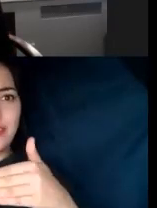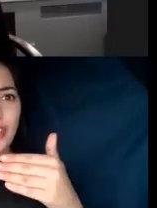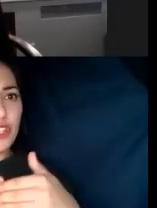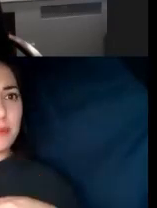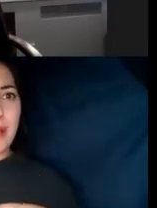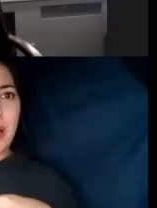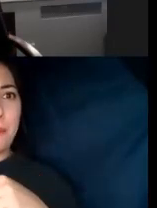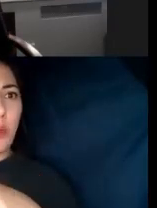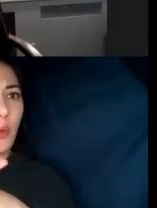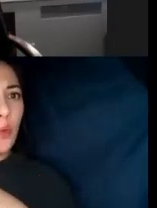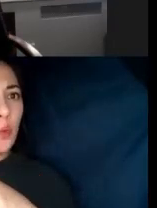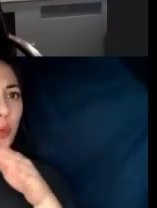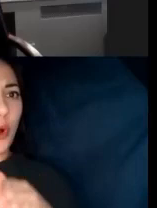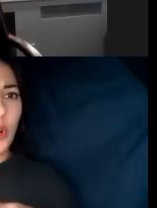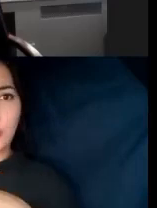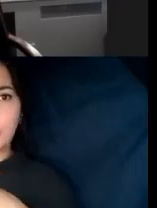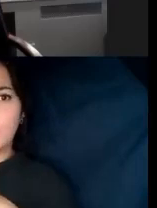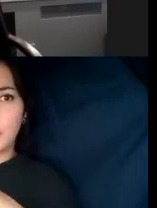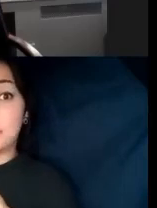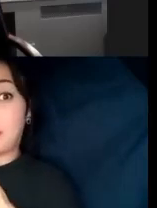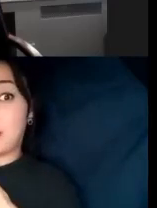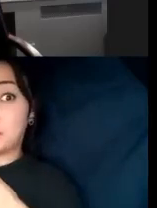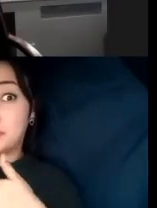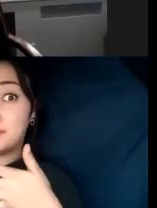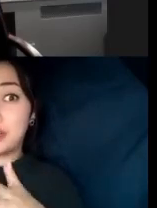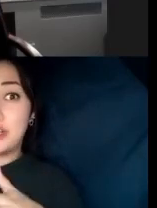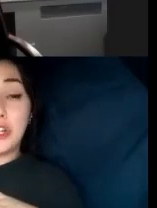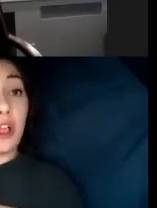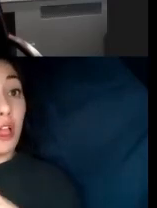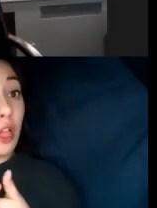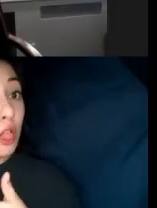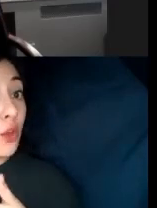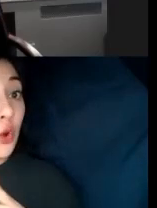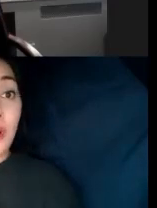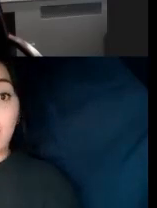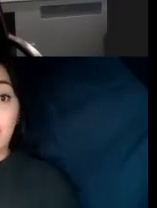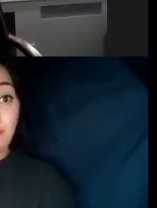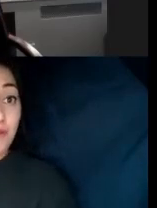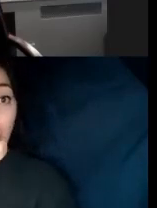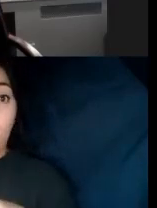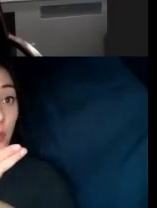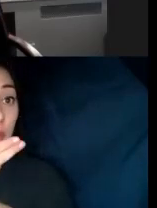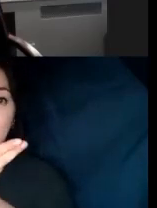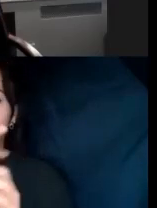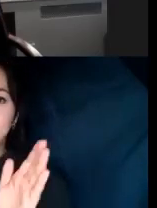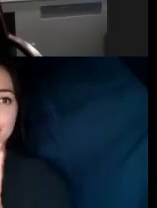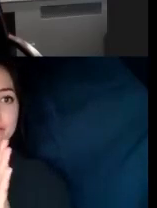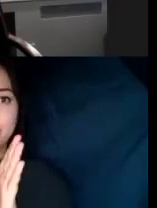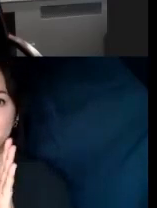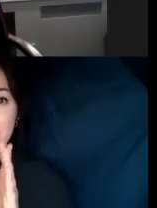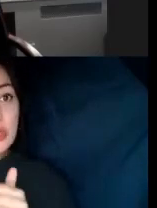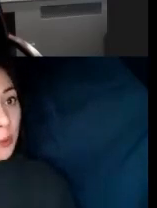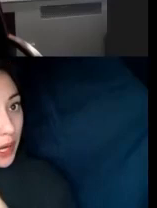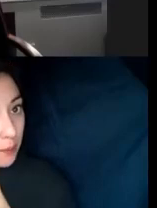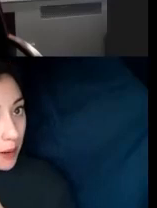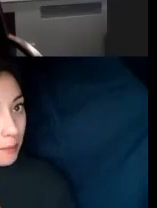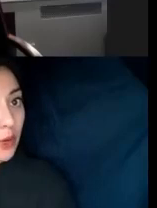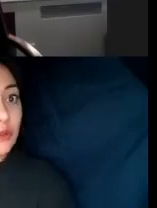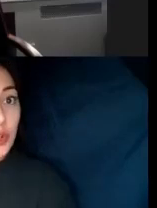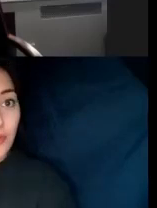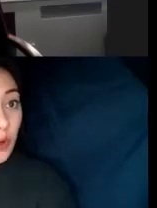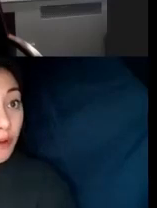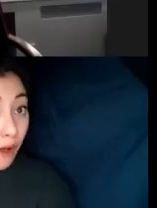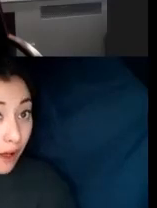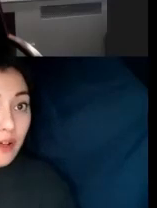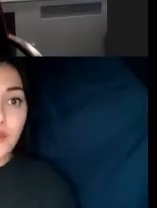and I learned that cell phone use is not allowed. So it's something to remember that, turn your phone off, don't take calls, don't